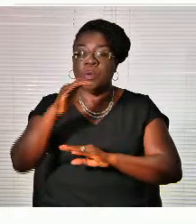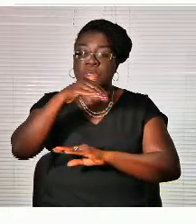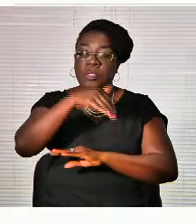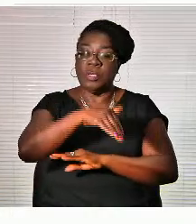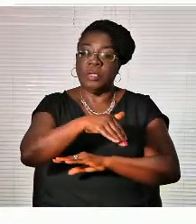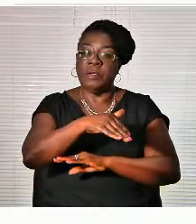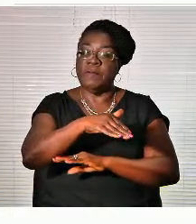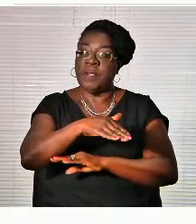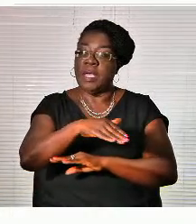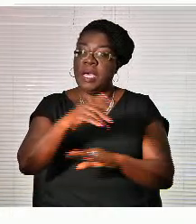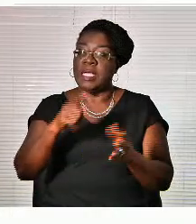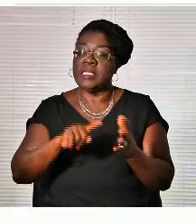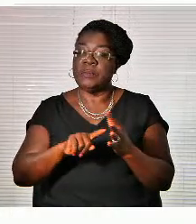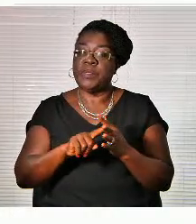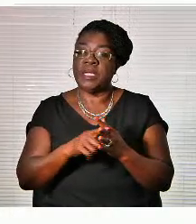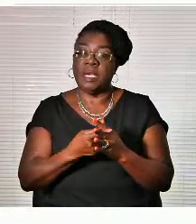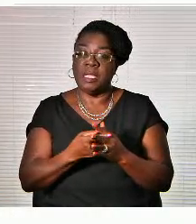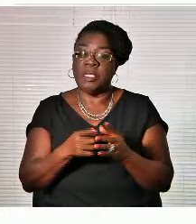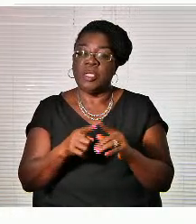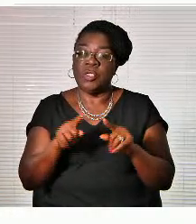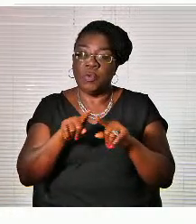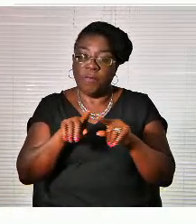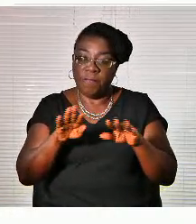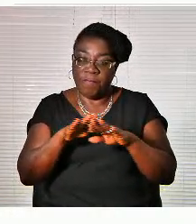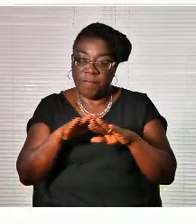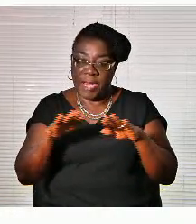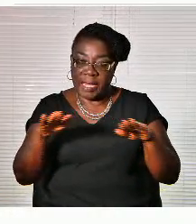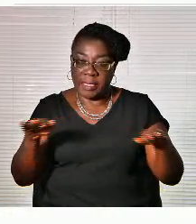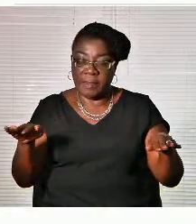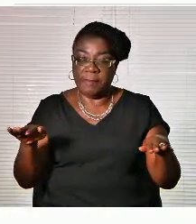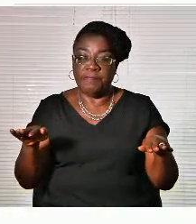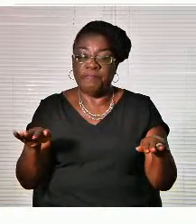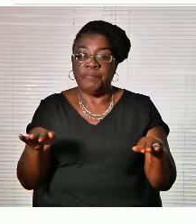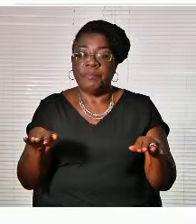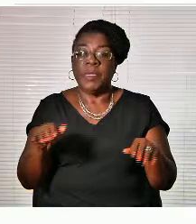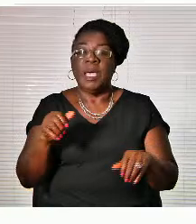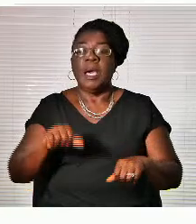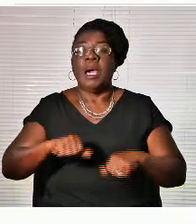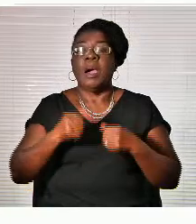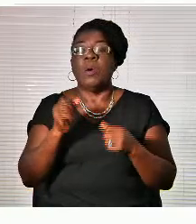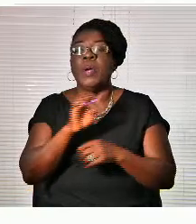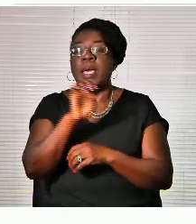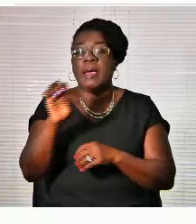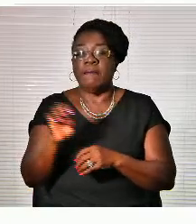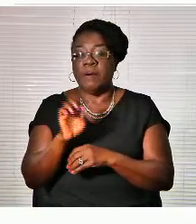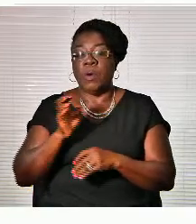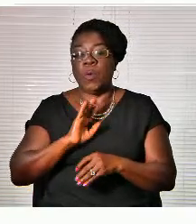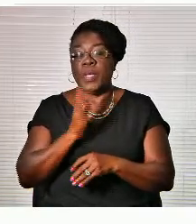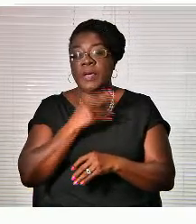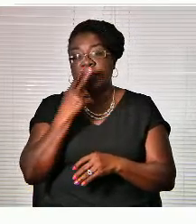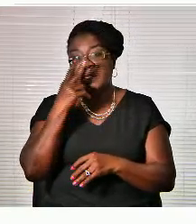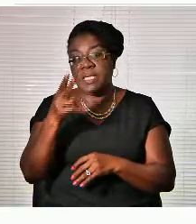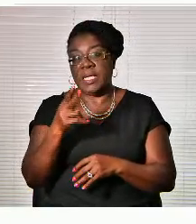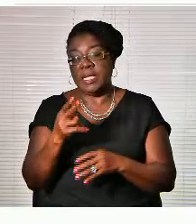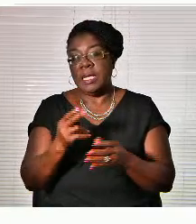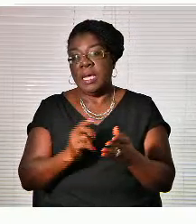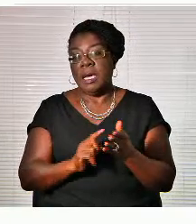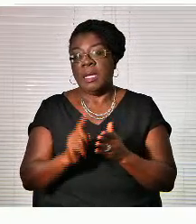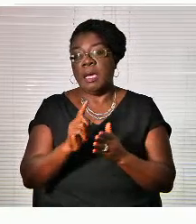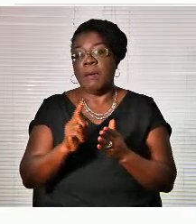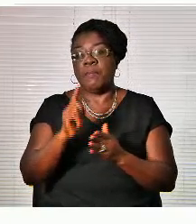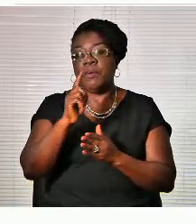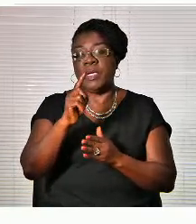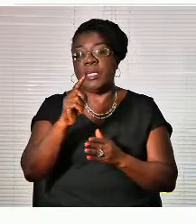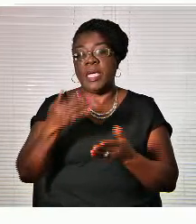had begun to level off. However, we have seen a modest uptick